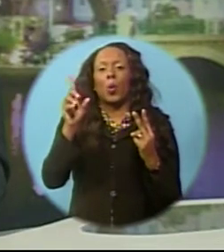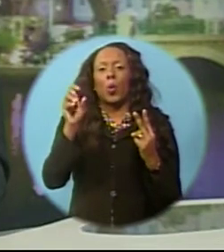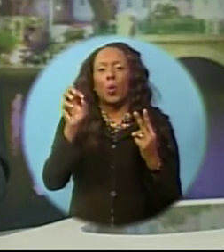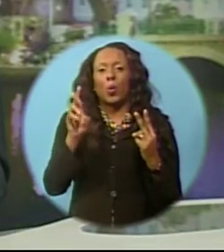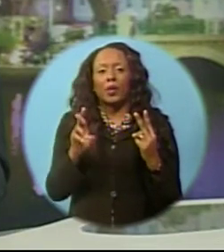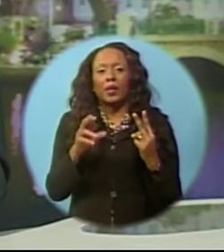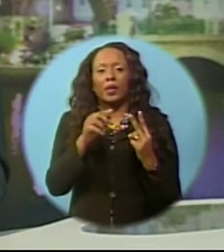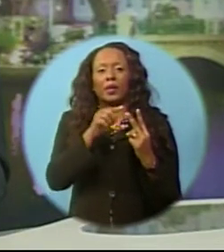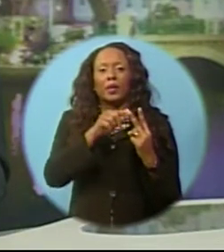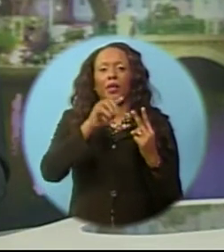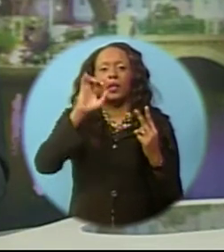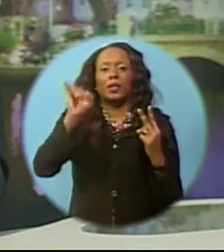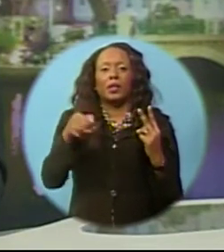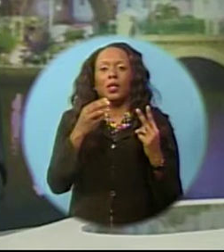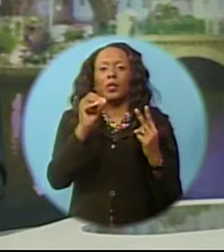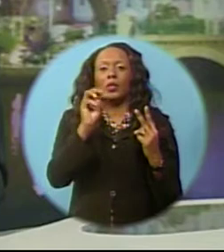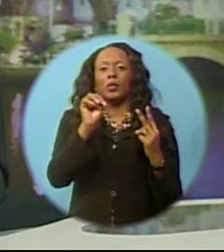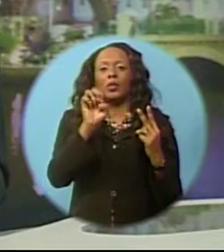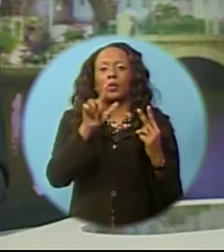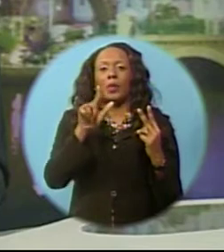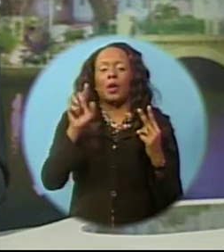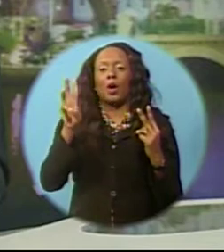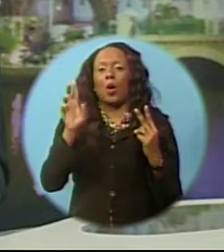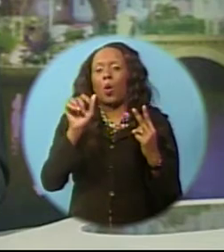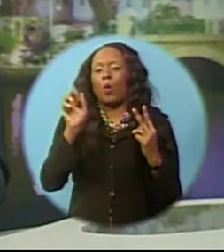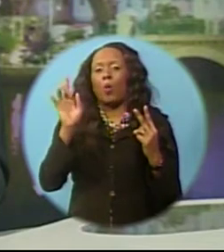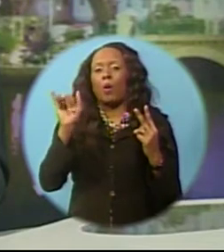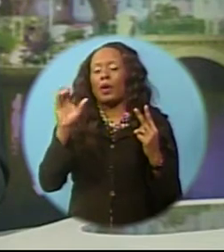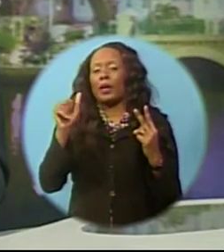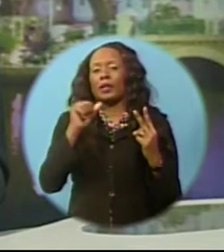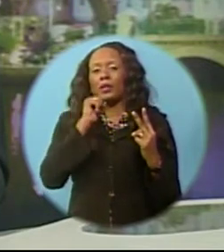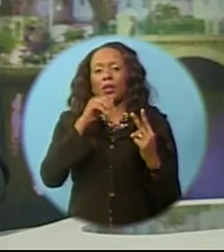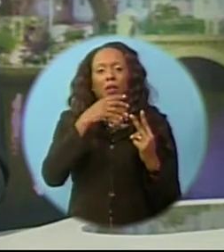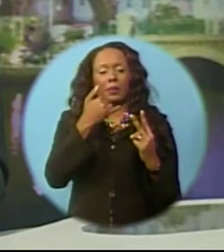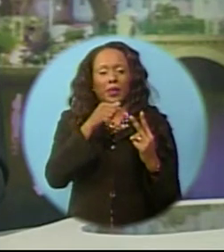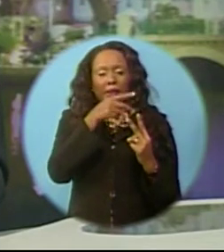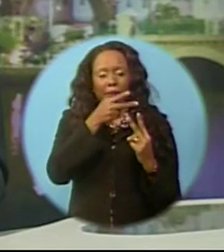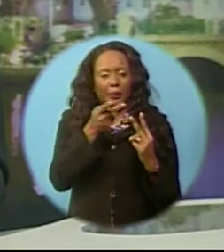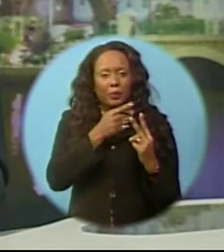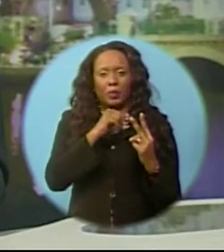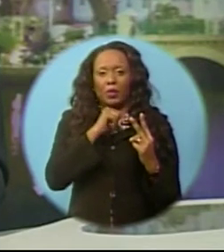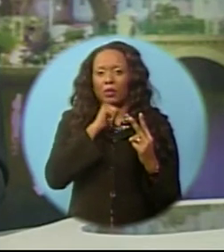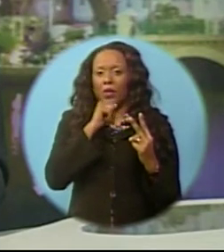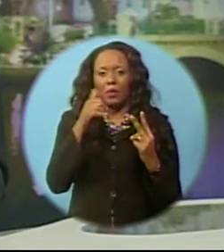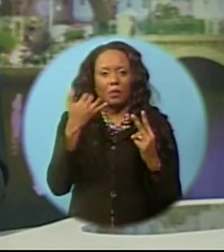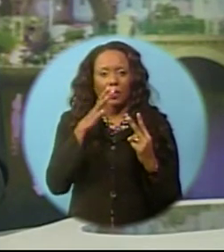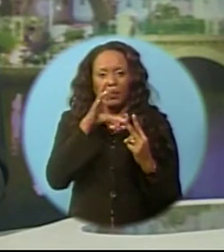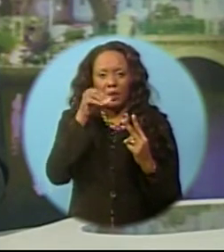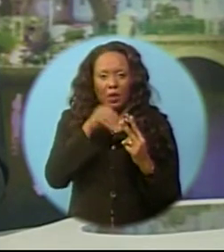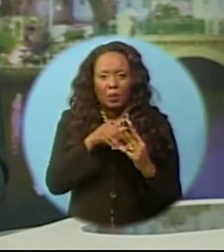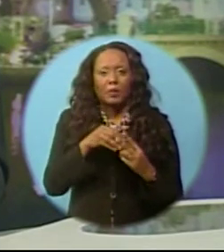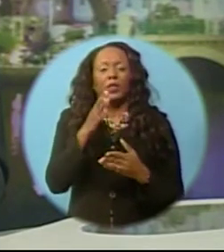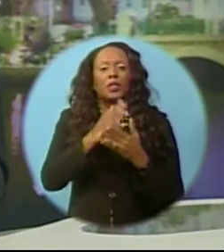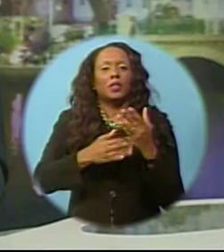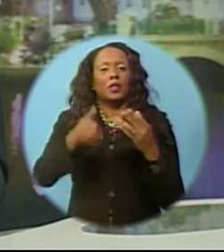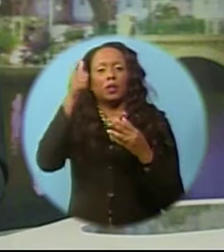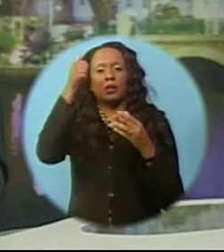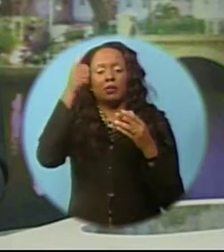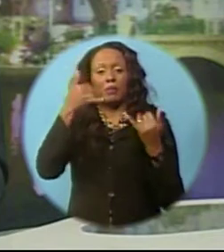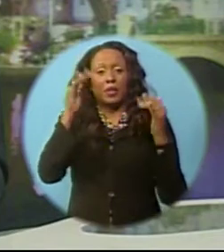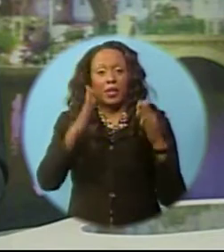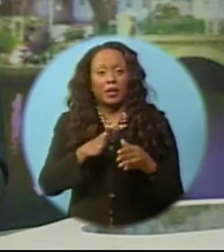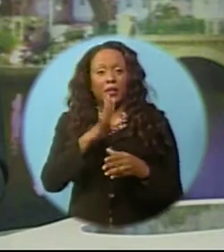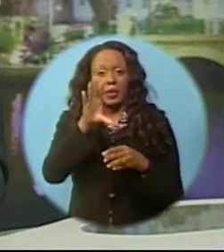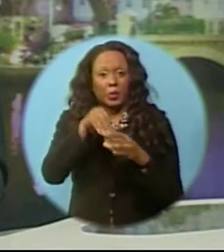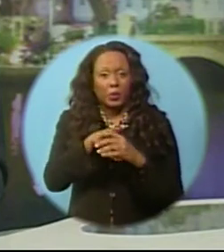left-arm spinner Jamel Warwick is still nursing a finger injury. The full team reads Craig Brathwaite is now the captain, Carlos Brathwaite, Suleiman Ben,